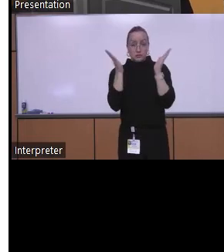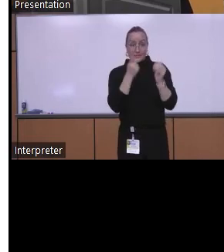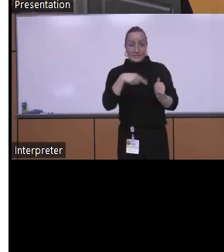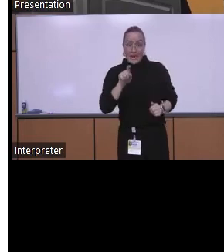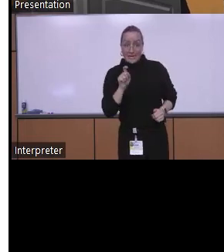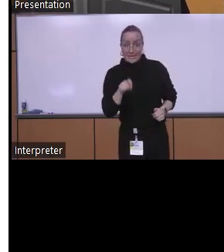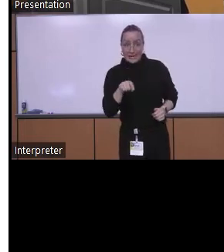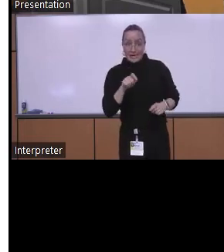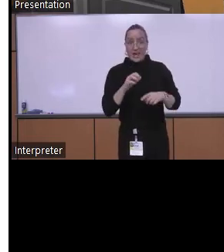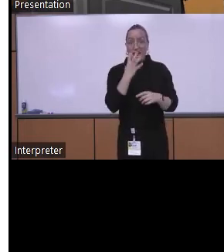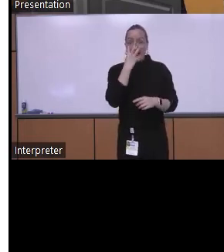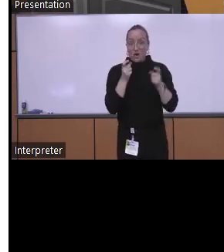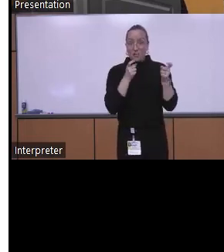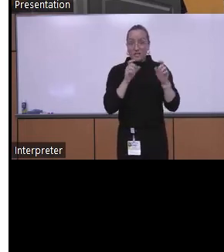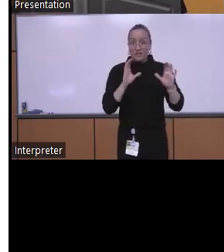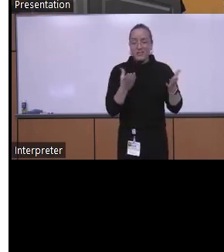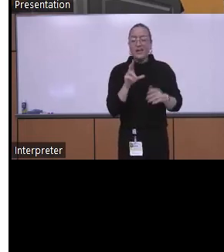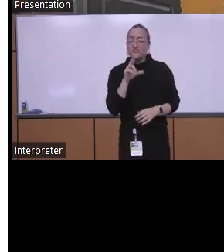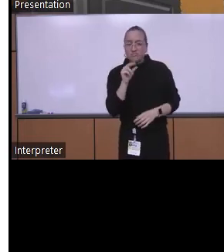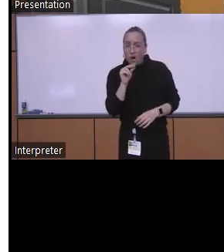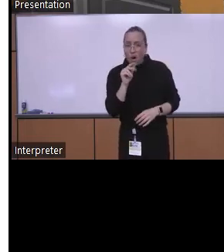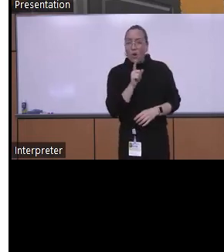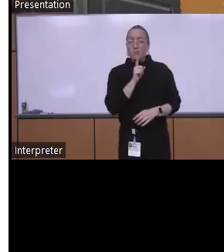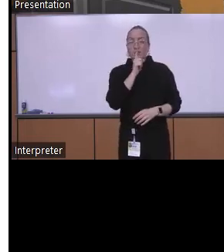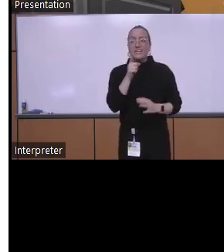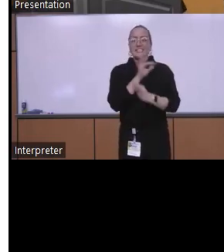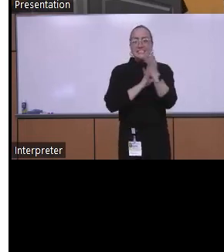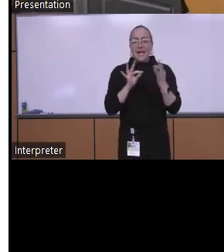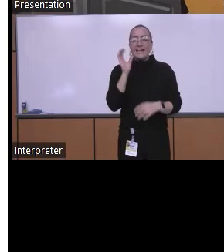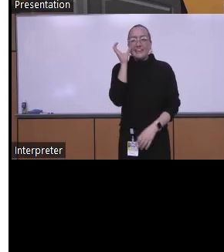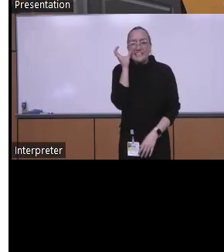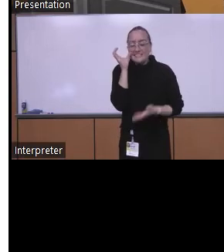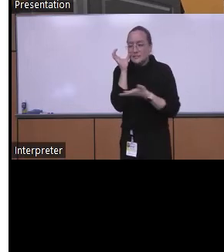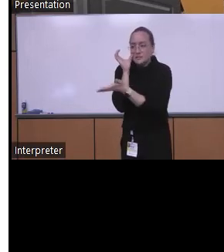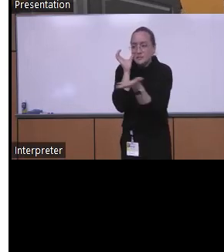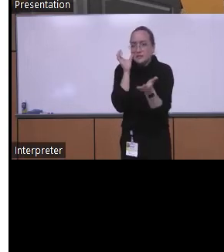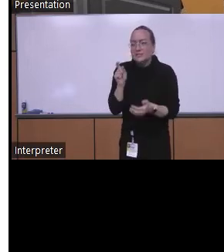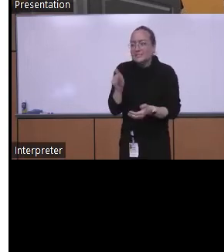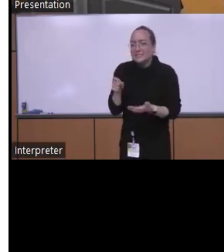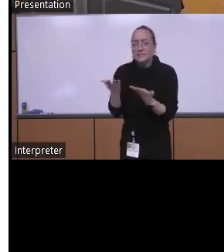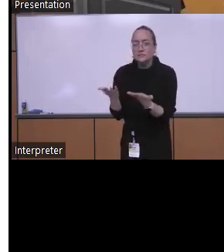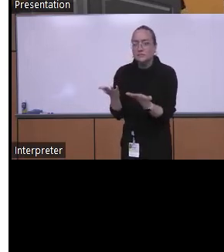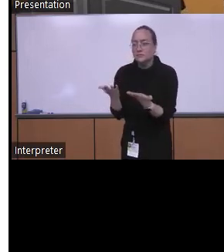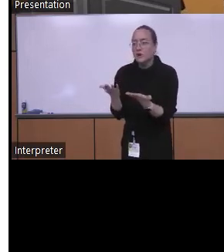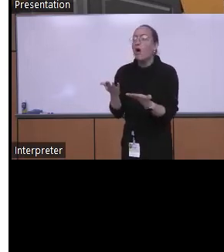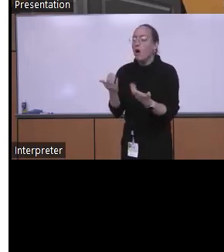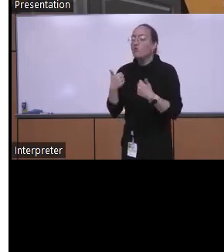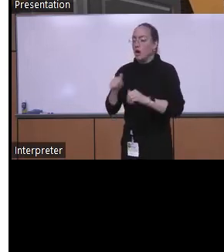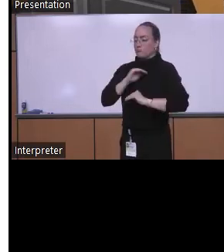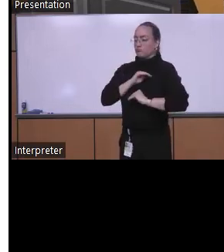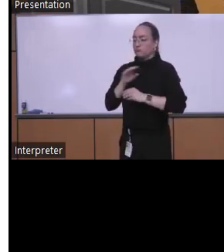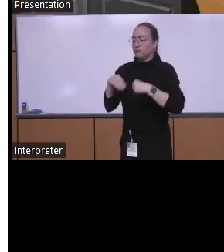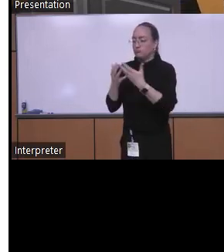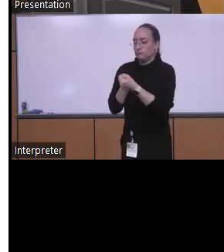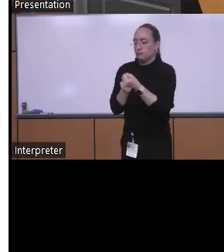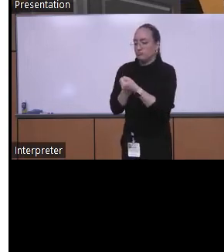often treatment for substance use, it's like housing. It's why don't we listen to what people are asking and ask them what are your needs and try to meet them rather than